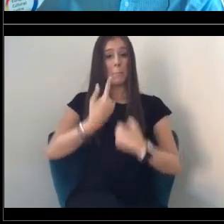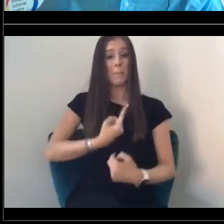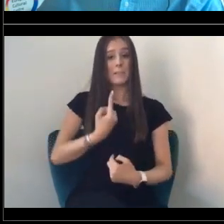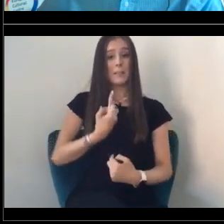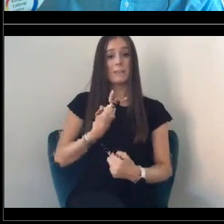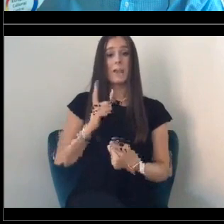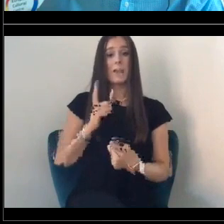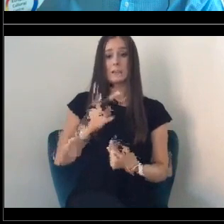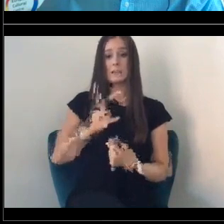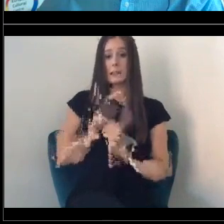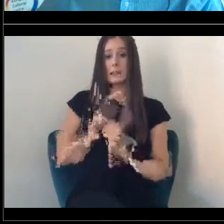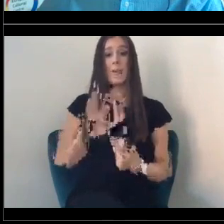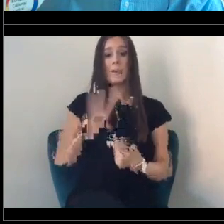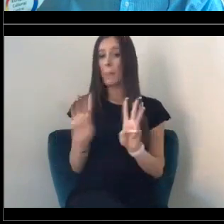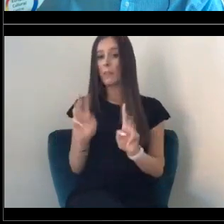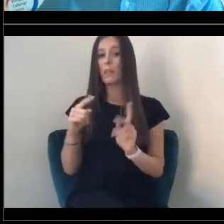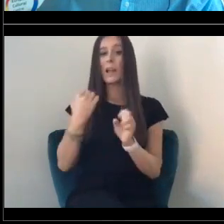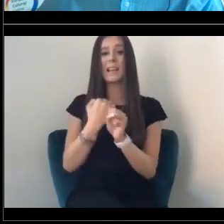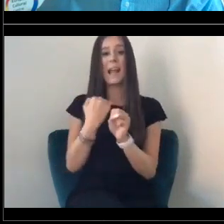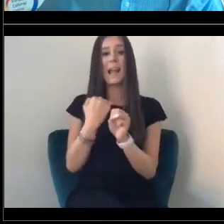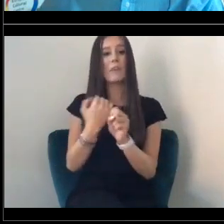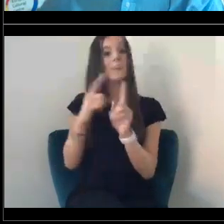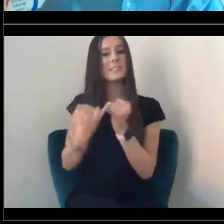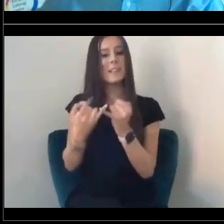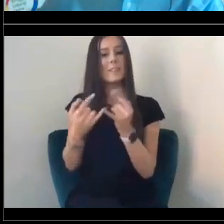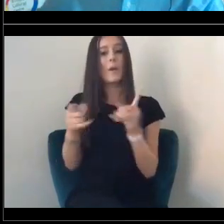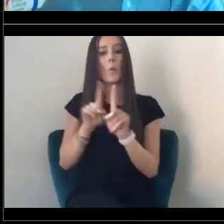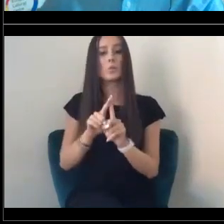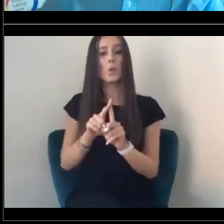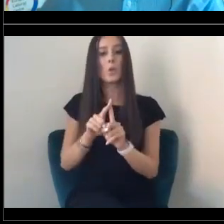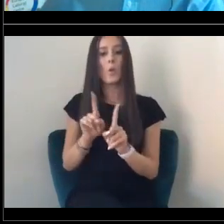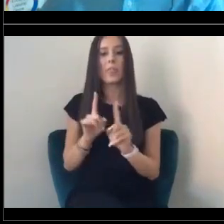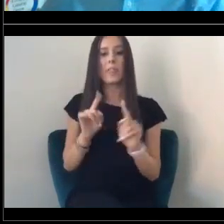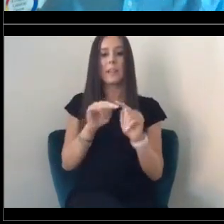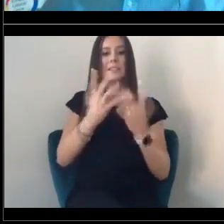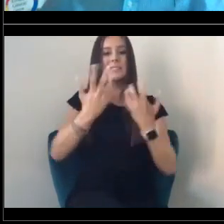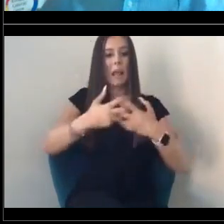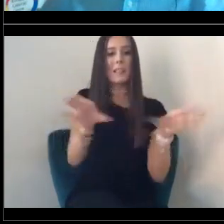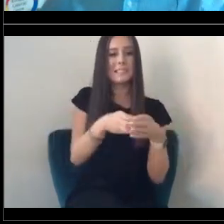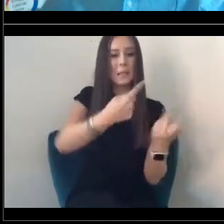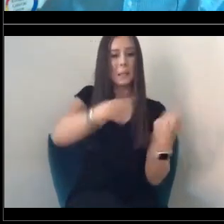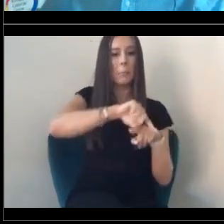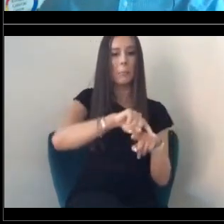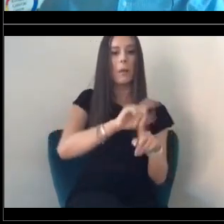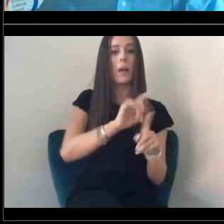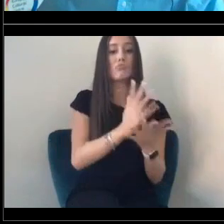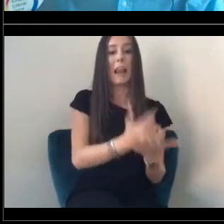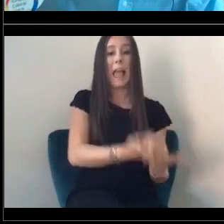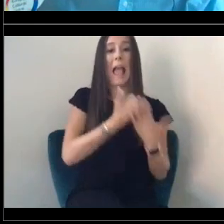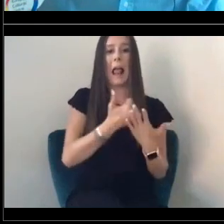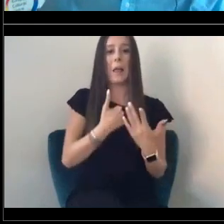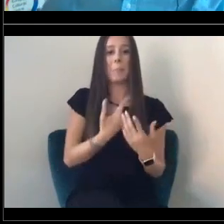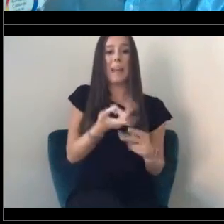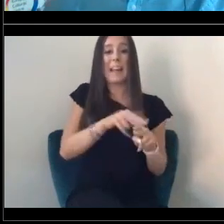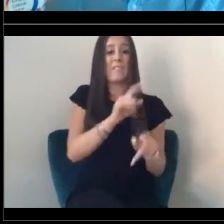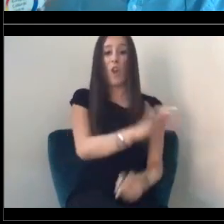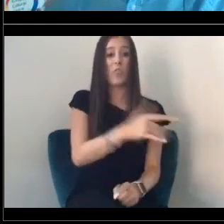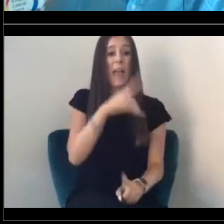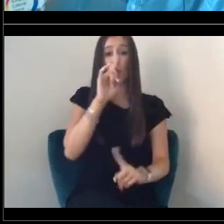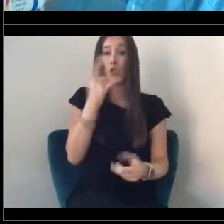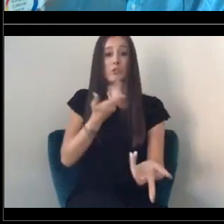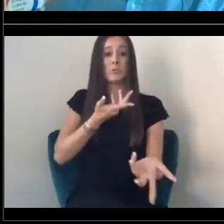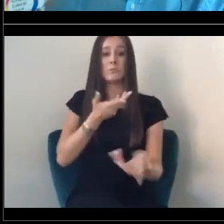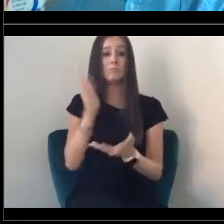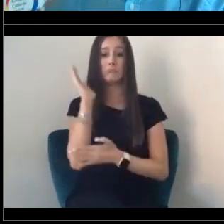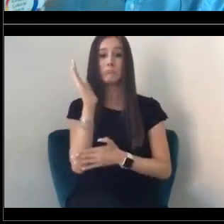fellow panelists, Gary and Steve, and of course the backroom team, without whom this simply wouldn't have happened. Just want to say thank you very much